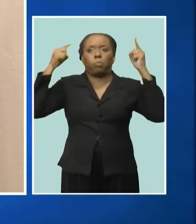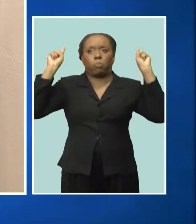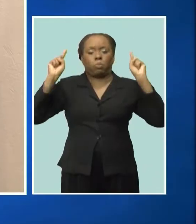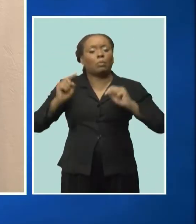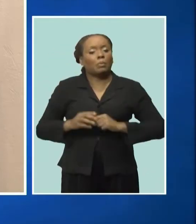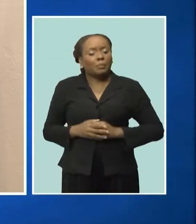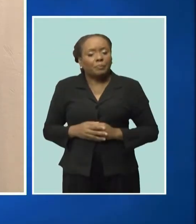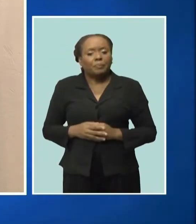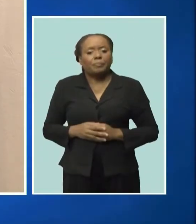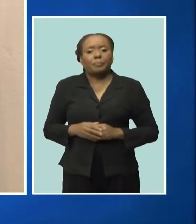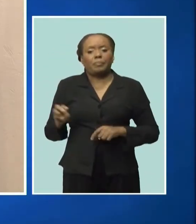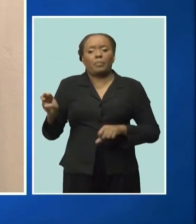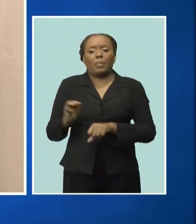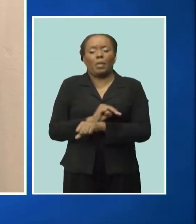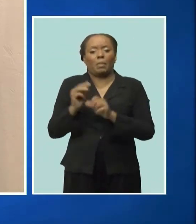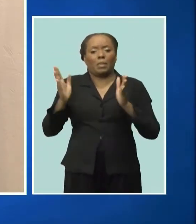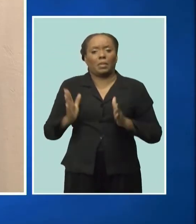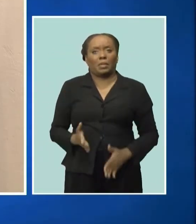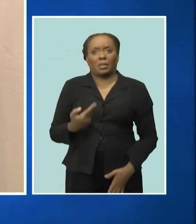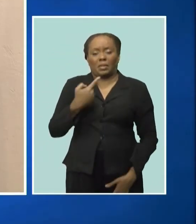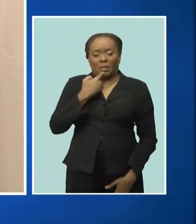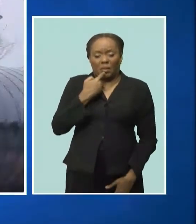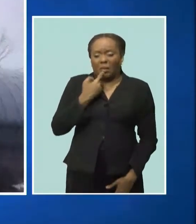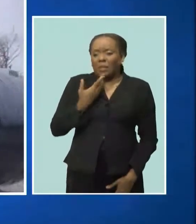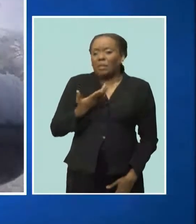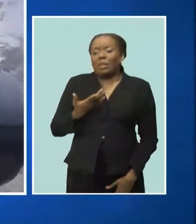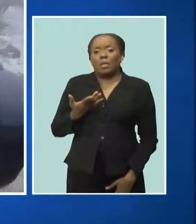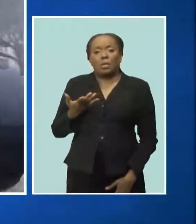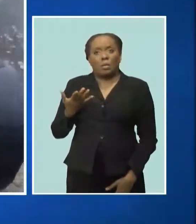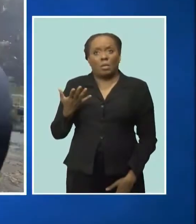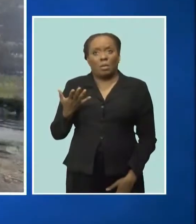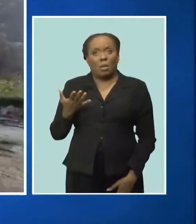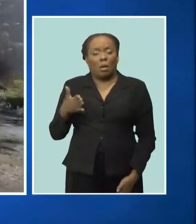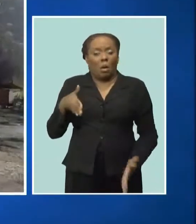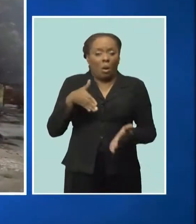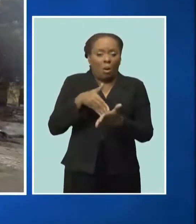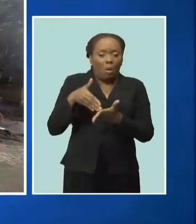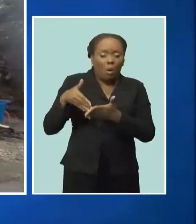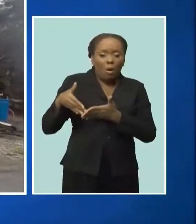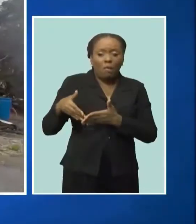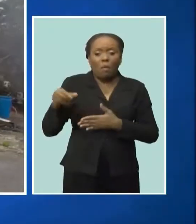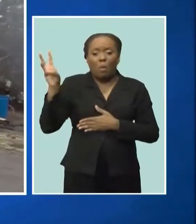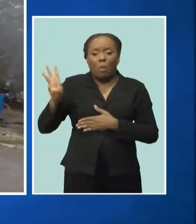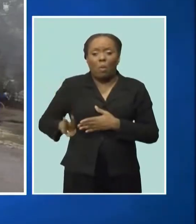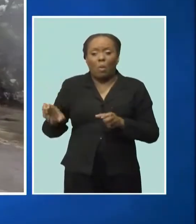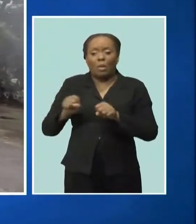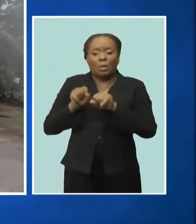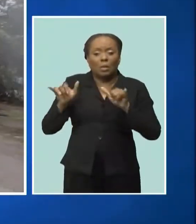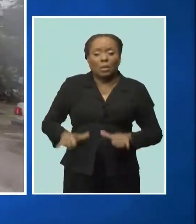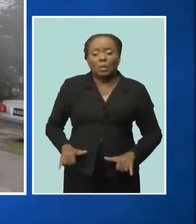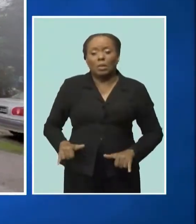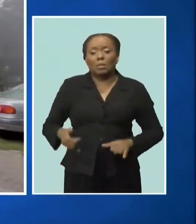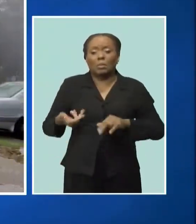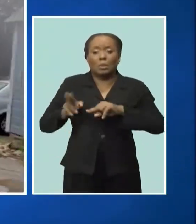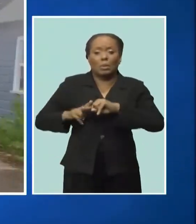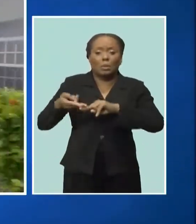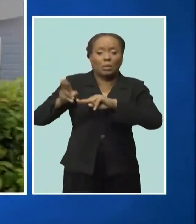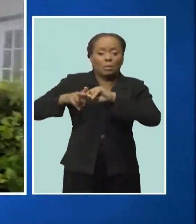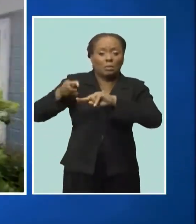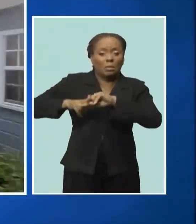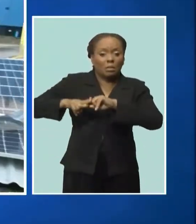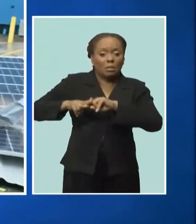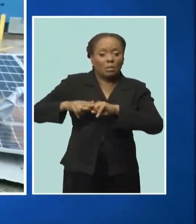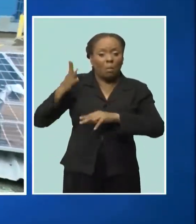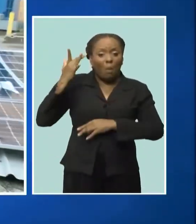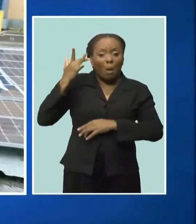Further, Minister Abrams says as the severity and frequency of weather systems continue to increase as a result of climate